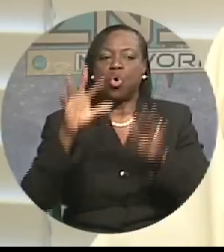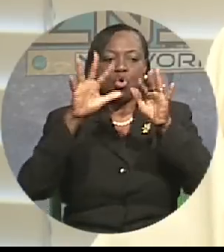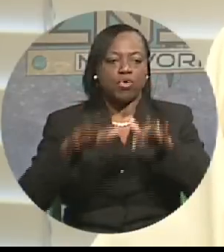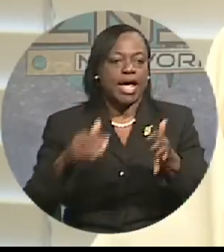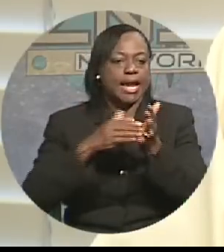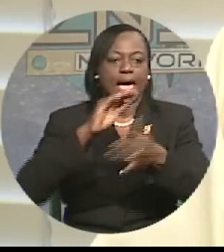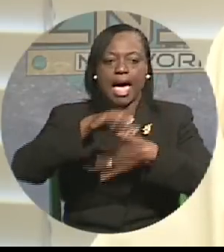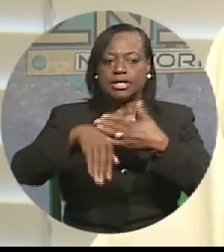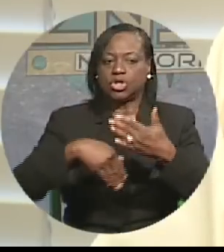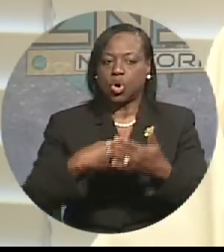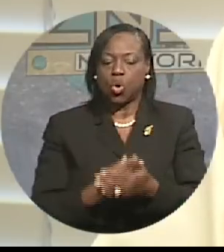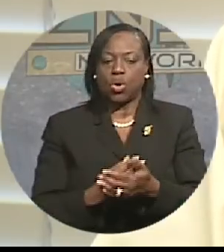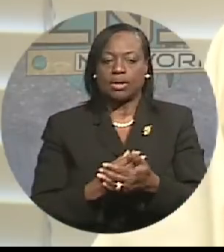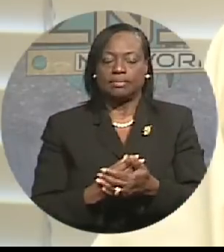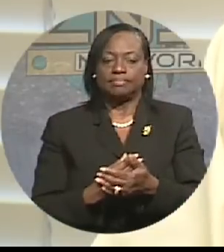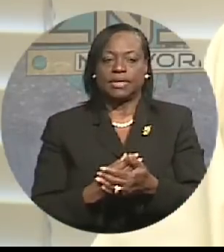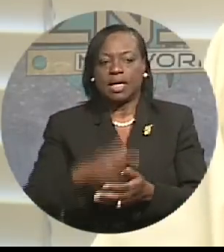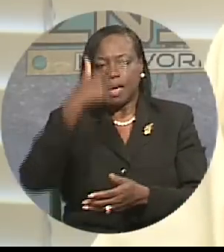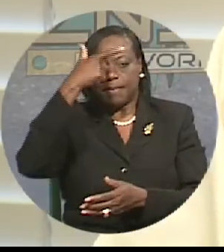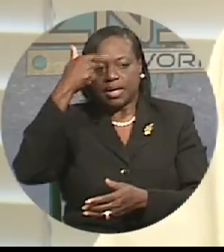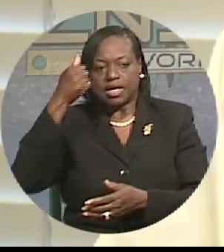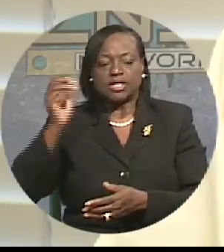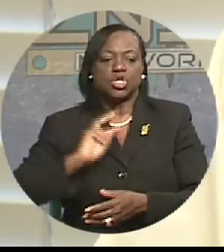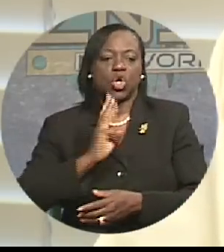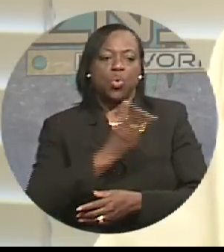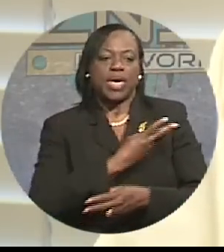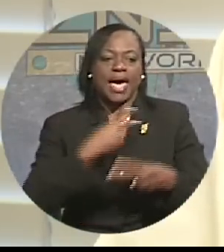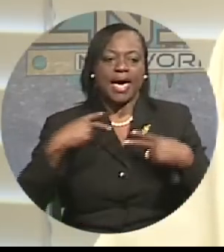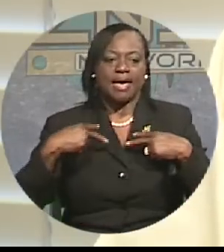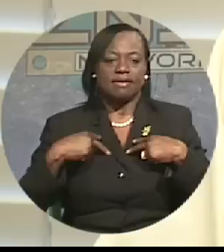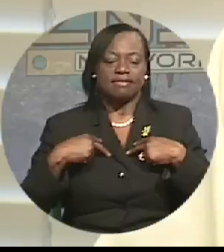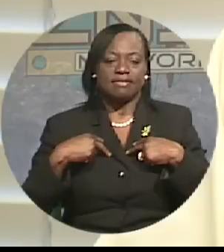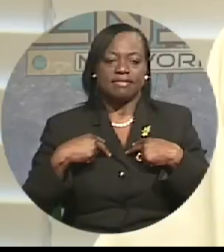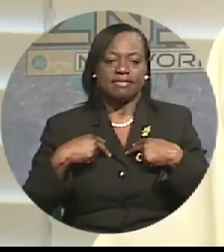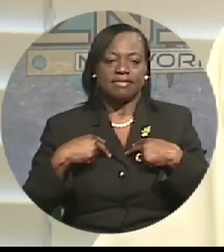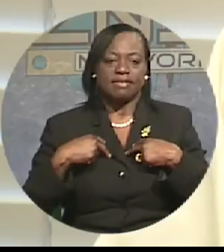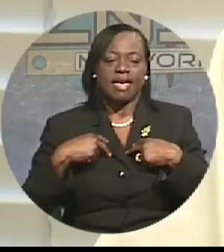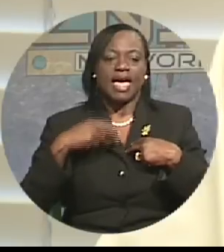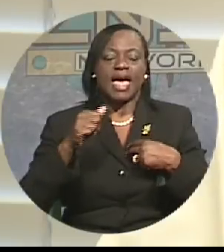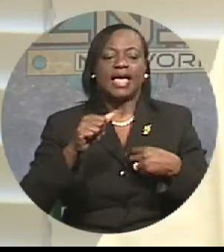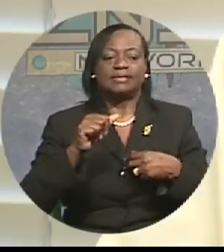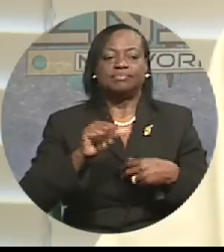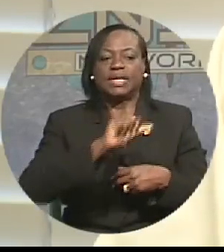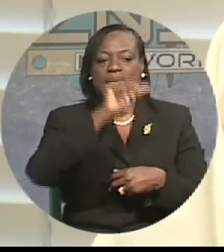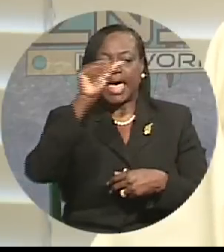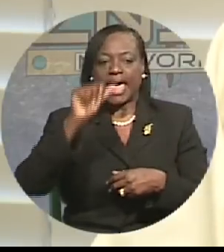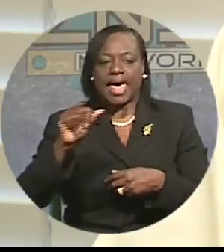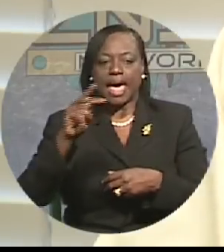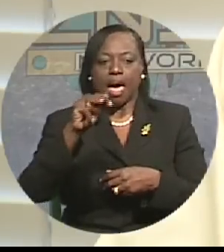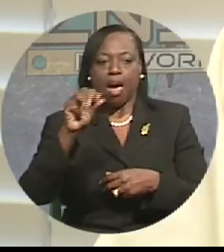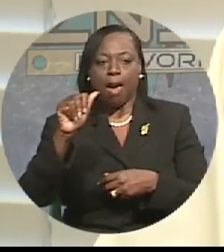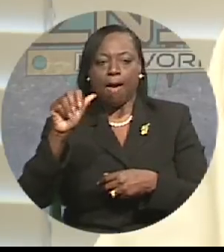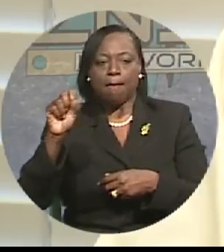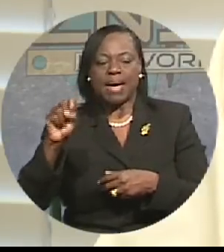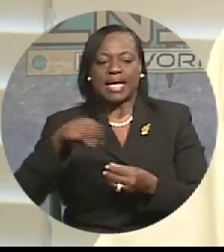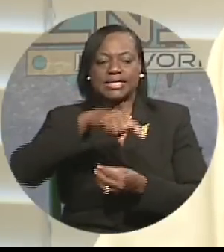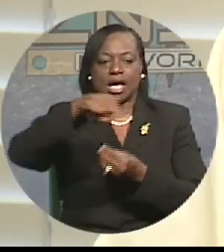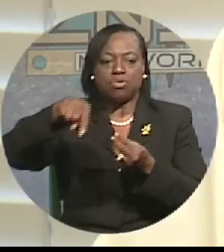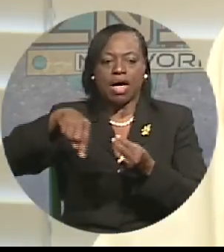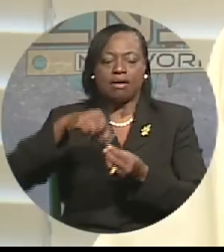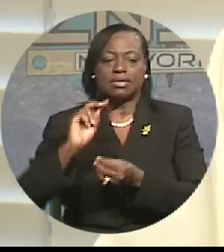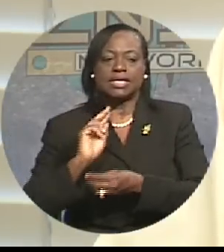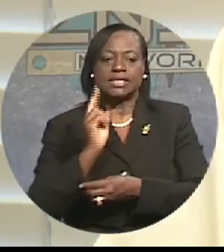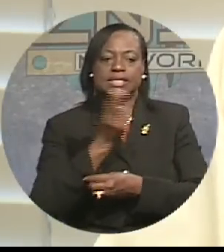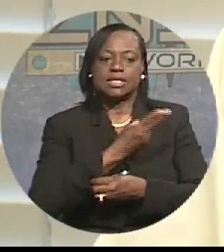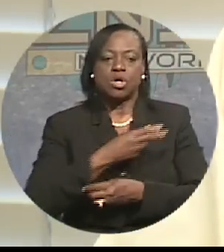all, all right? Because we do have, all right, an air mass around us moving to the north that could and may